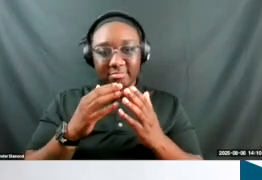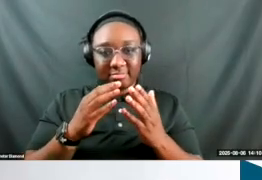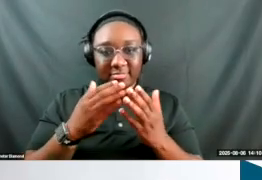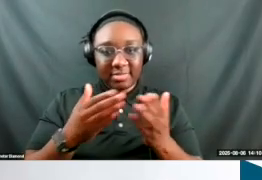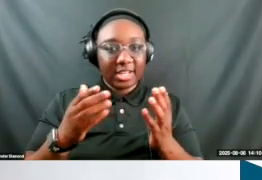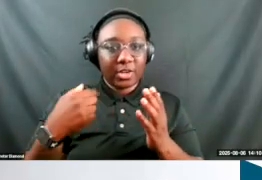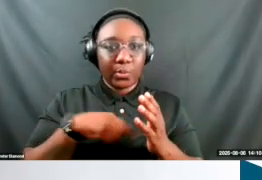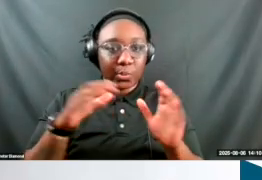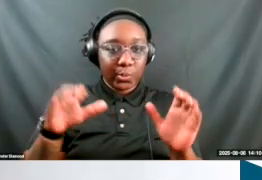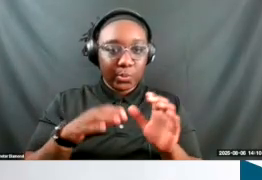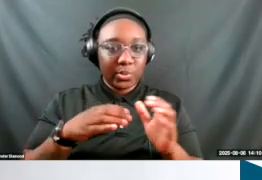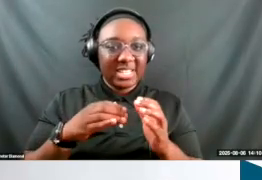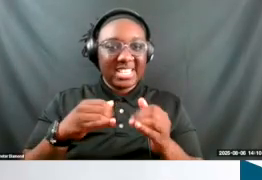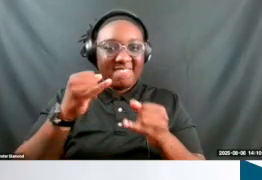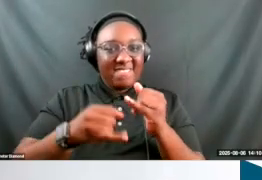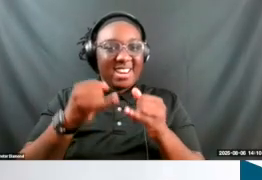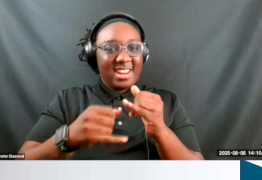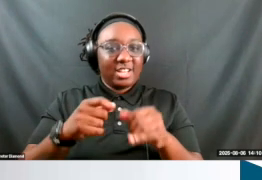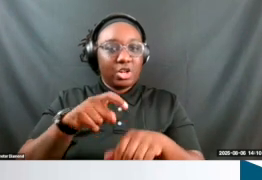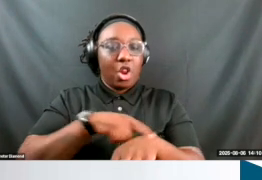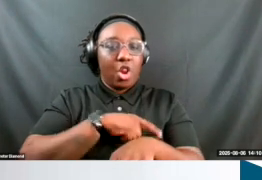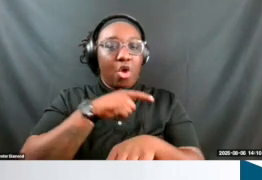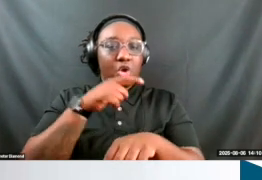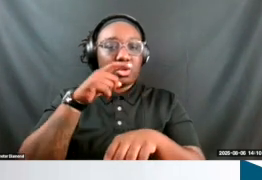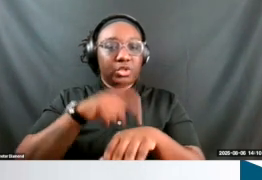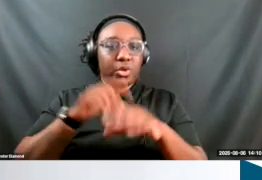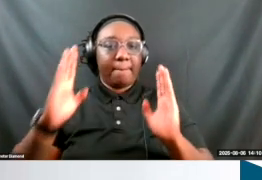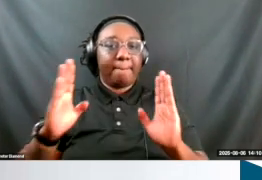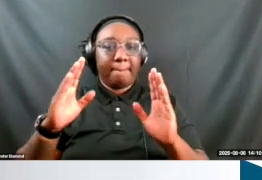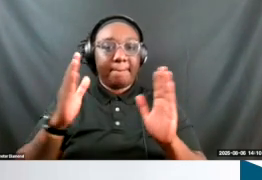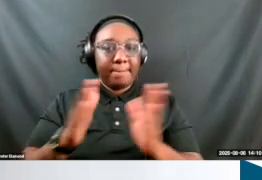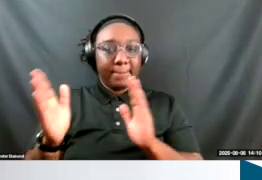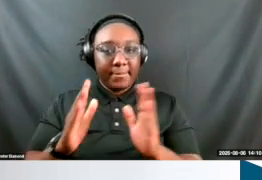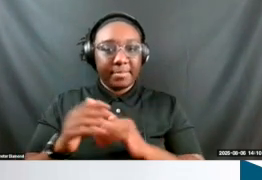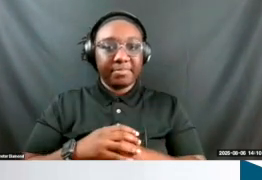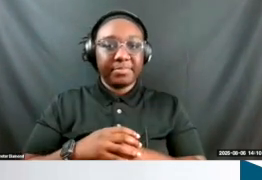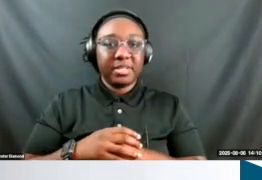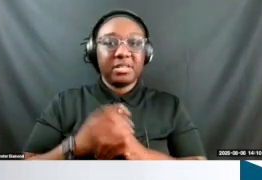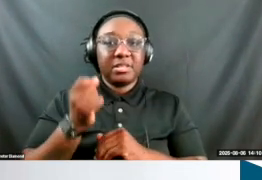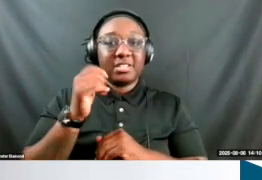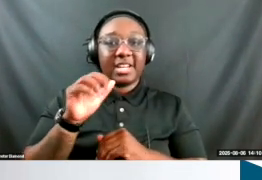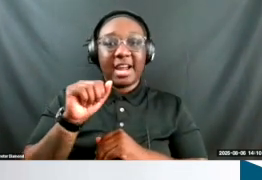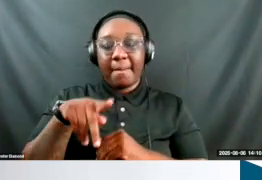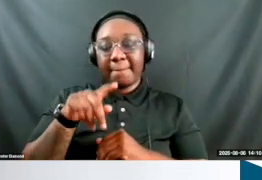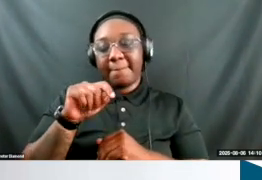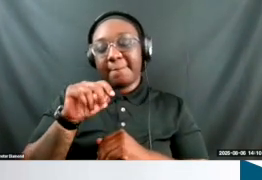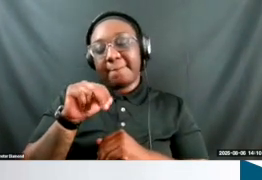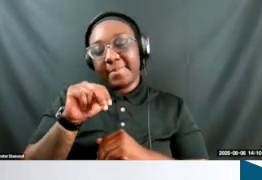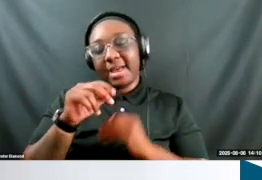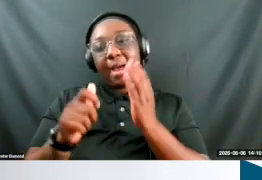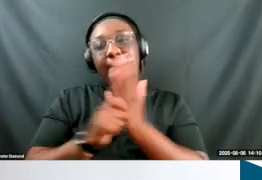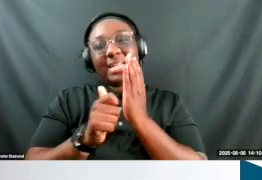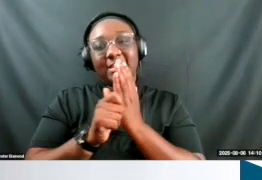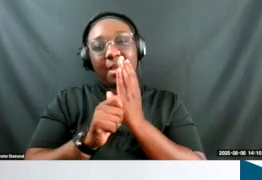board hearing to present and seek final approval of this plan. Beyond this cycle, CARB staff will continue